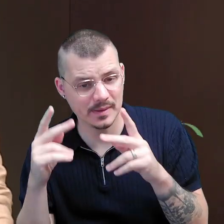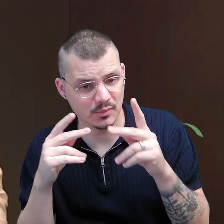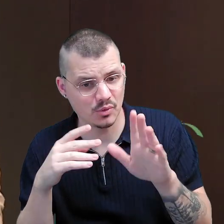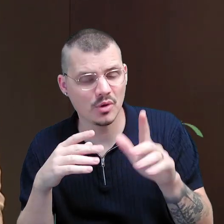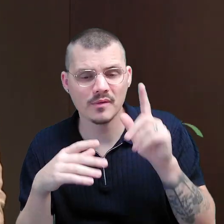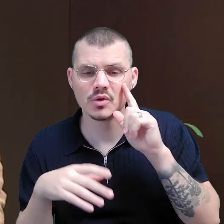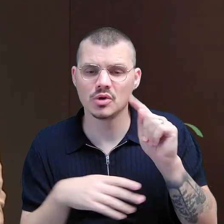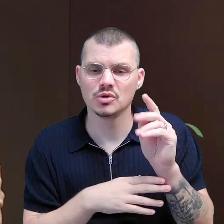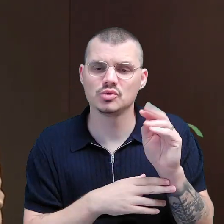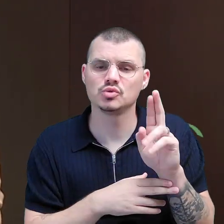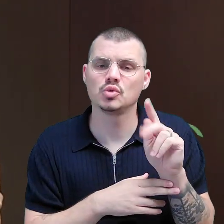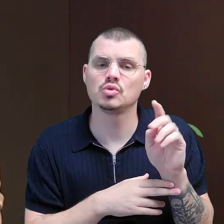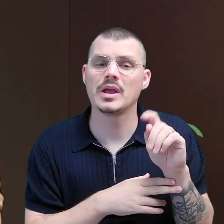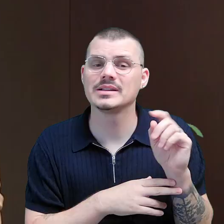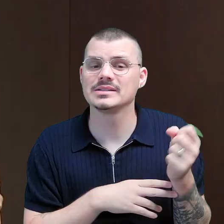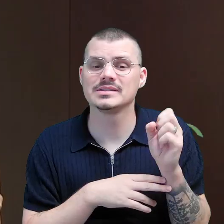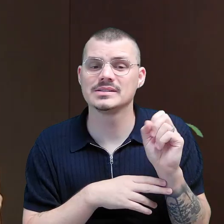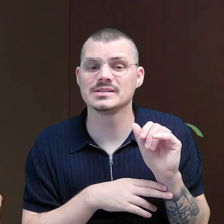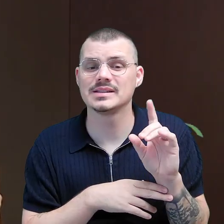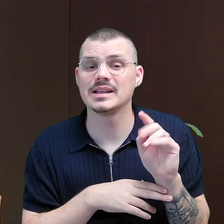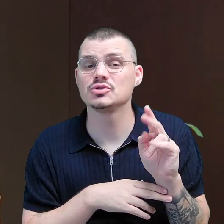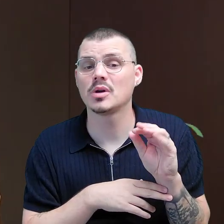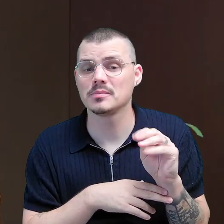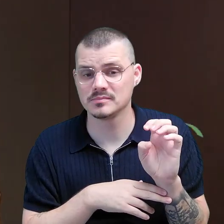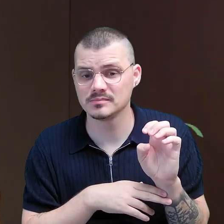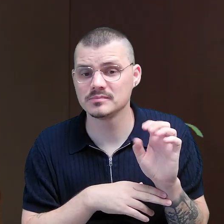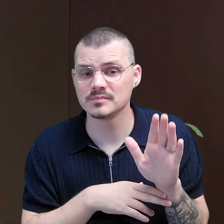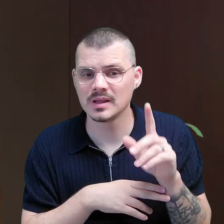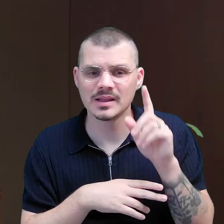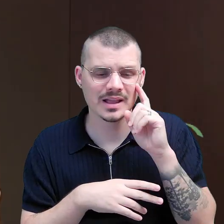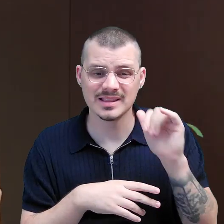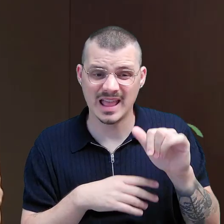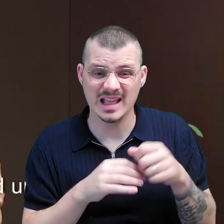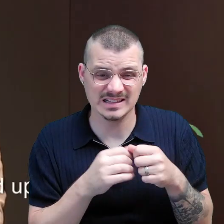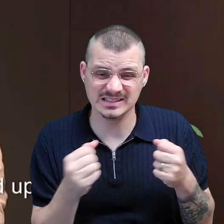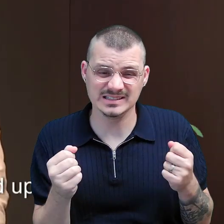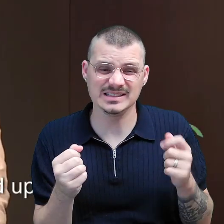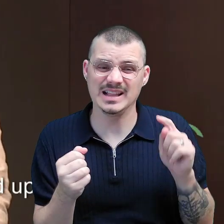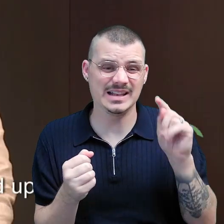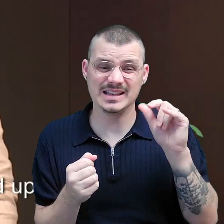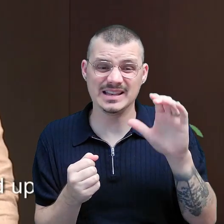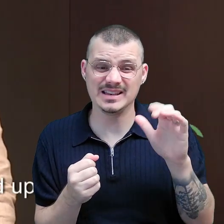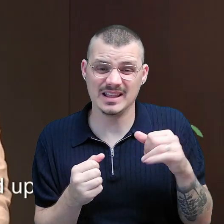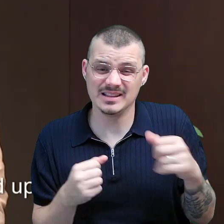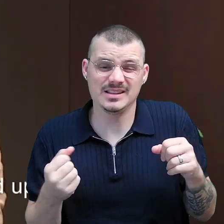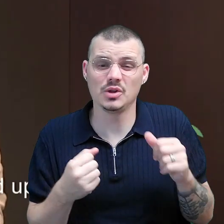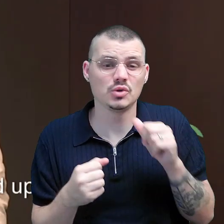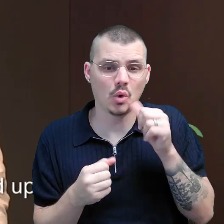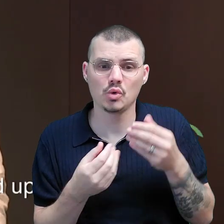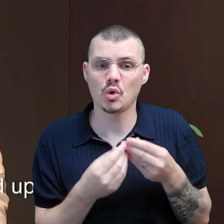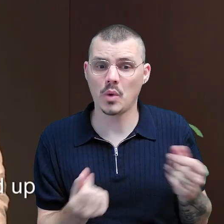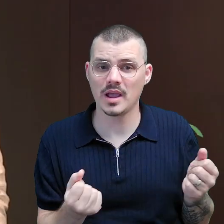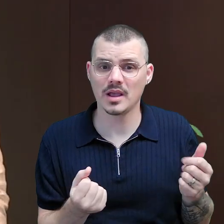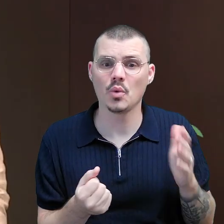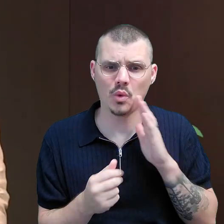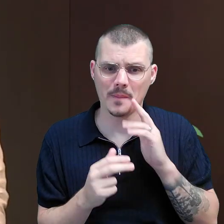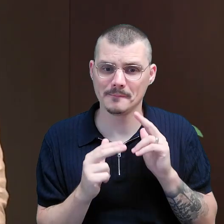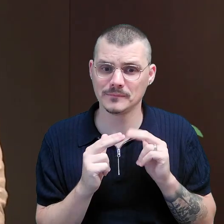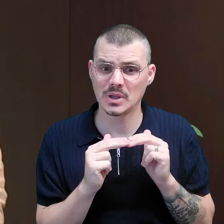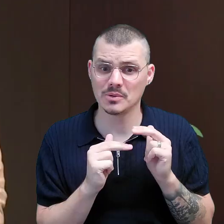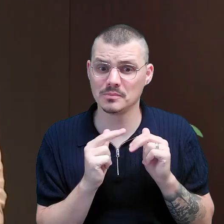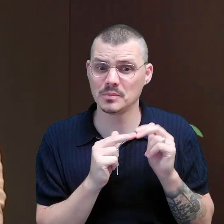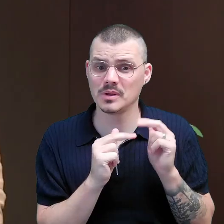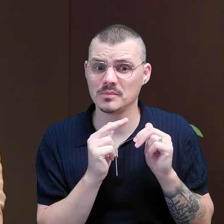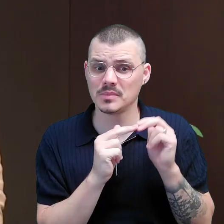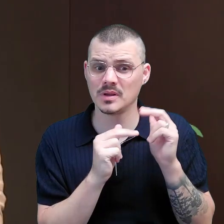most people, particularly for people with Tourette's syndrome, is that the tic impulses don't go away, they build up,